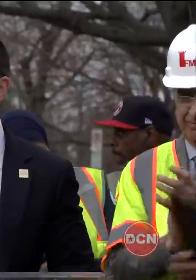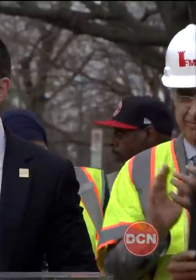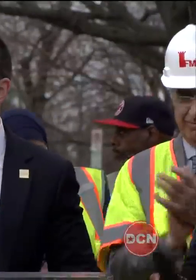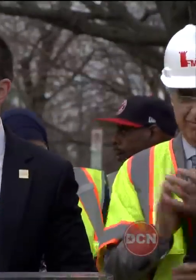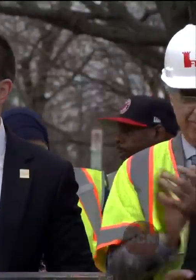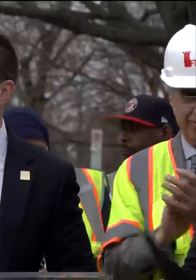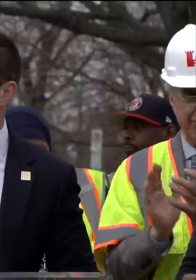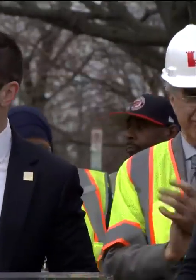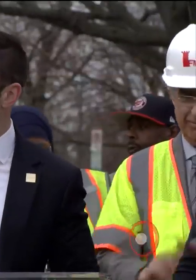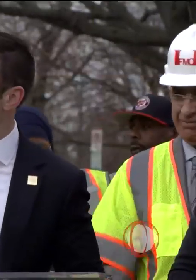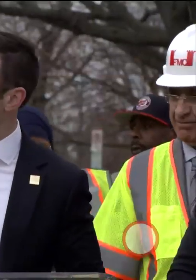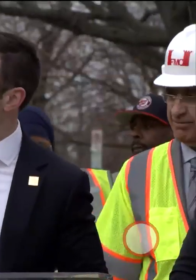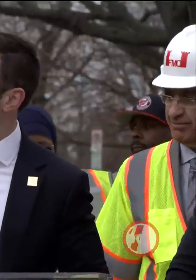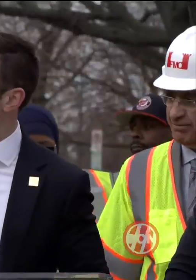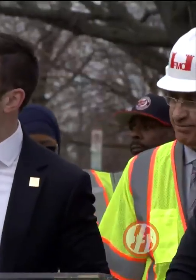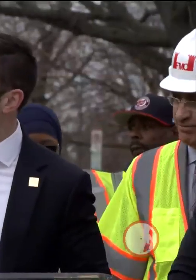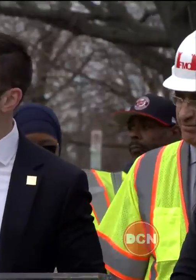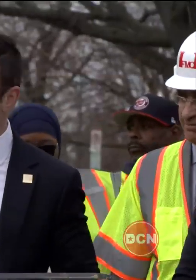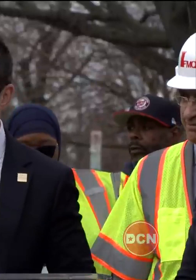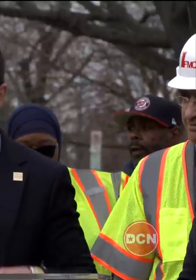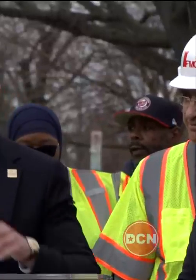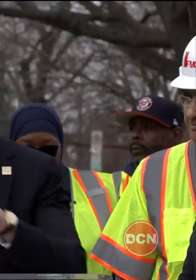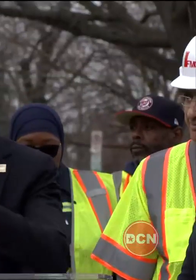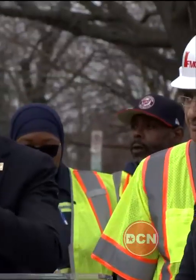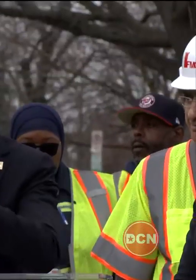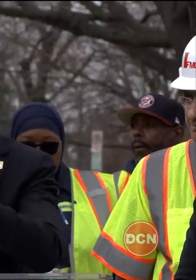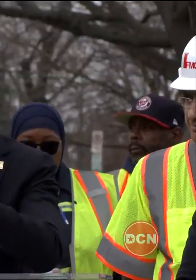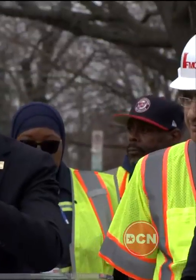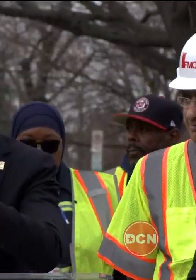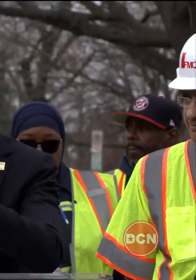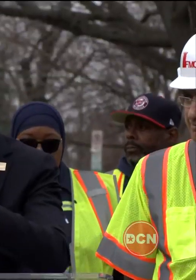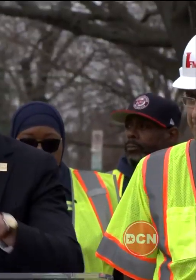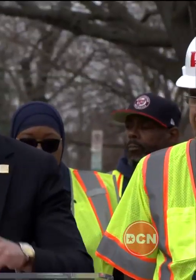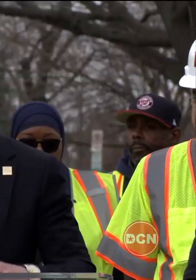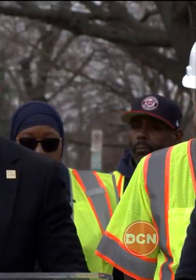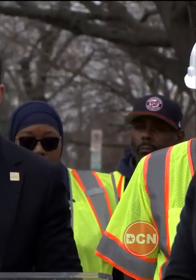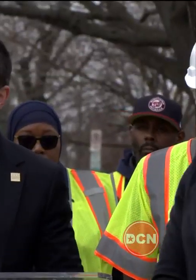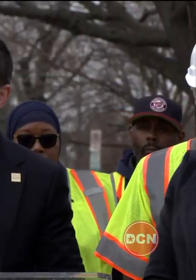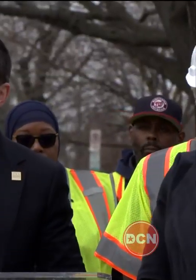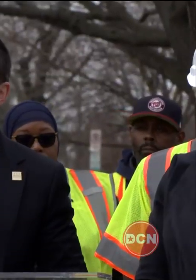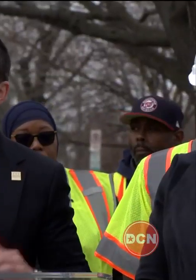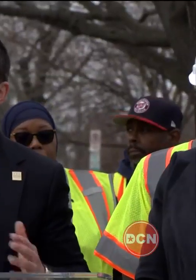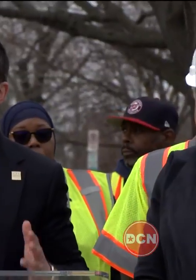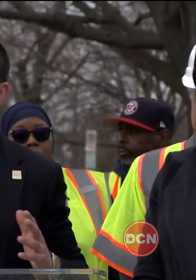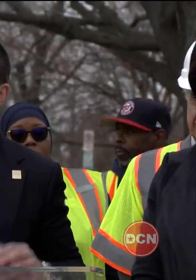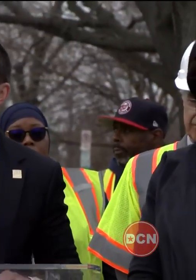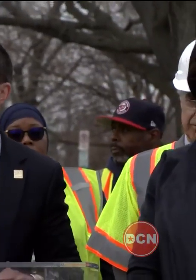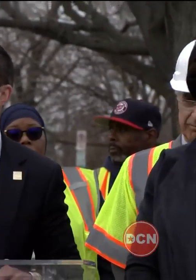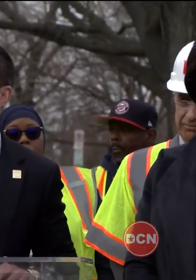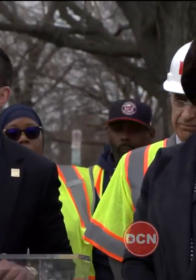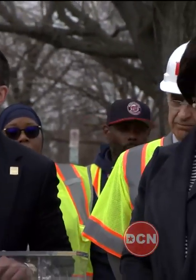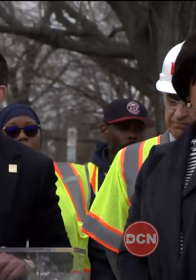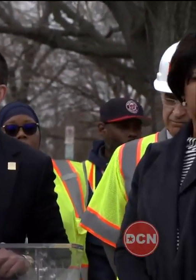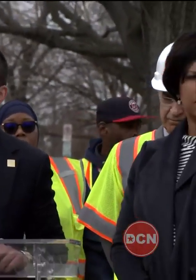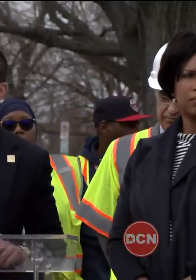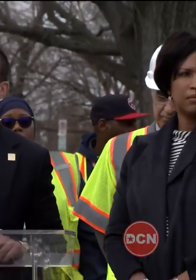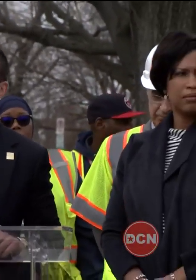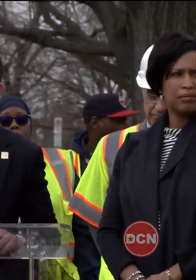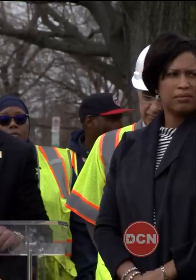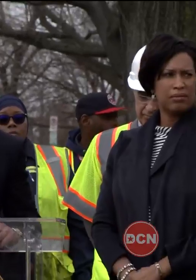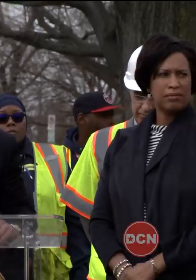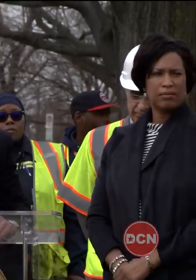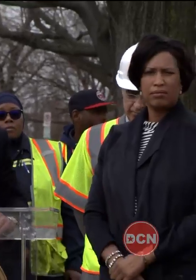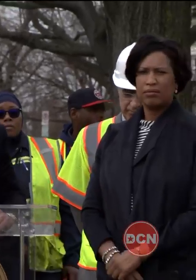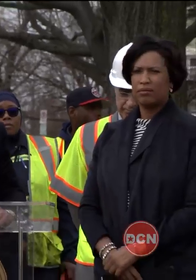In particular, I want to thank Aaron Horton and Brian Lawrence, who are here, who are leading this effort for us. As the mayor mentioned, and as you all